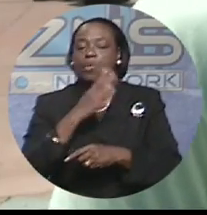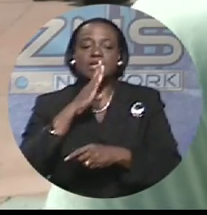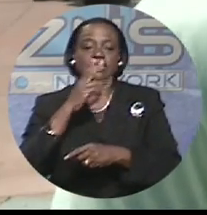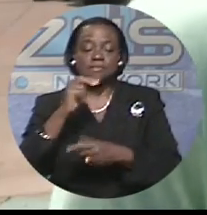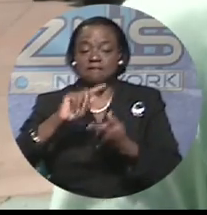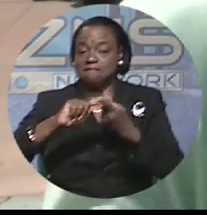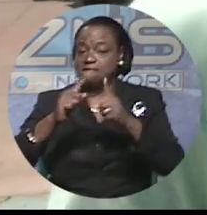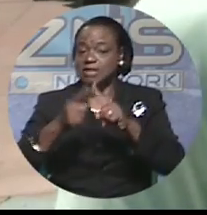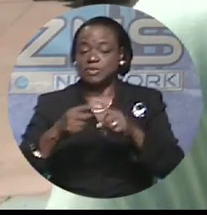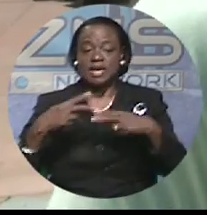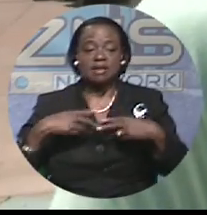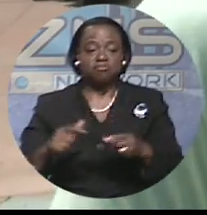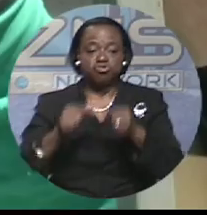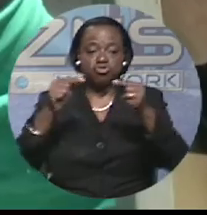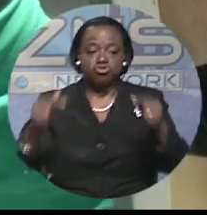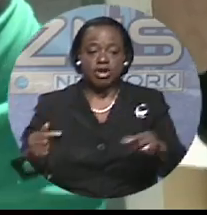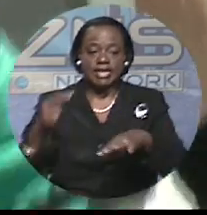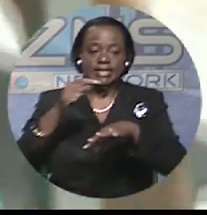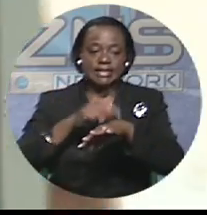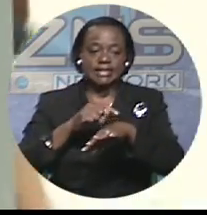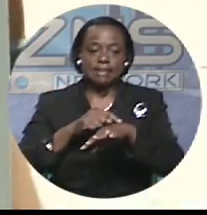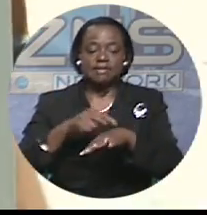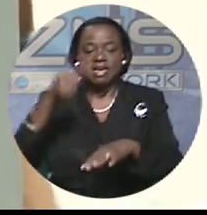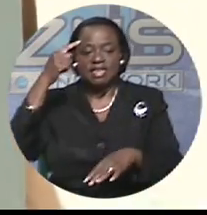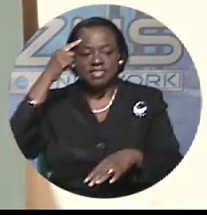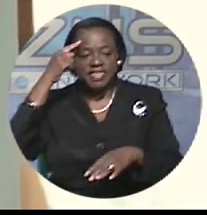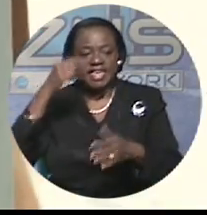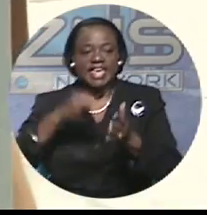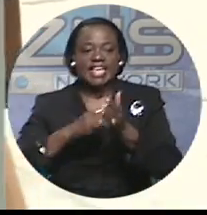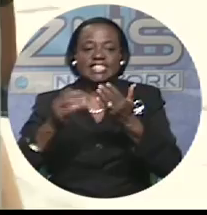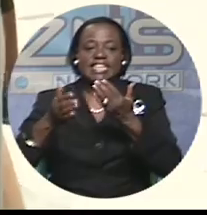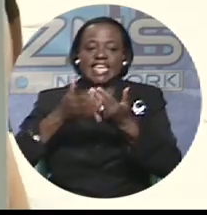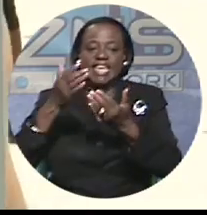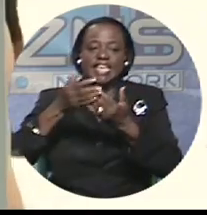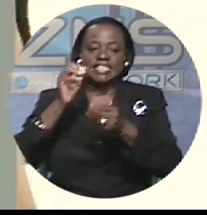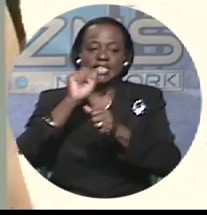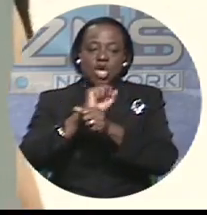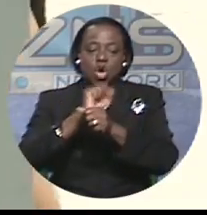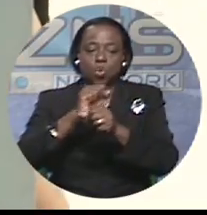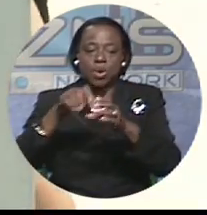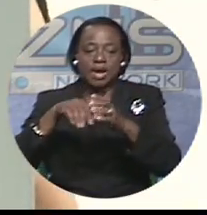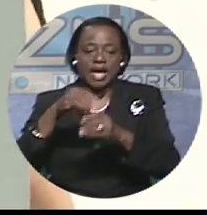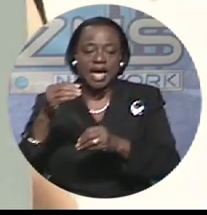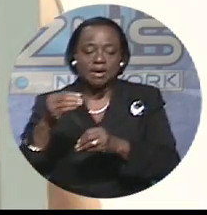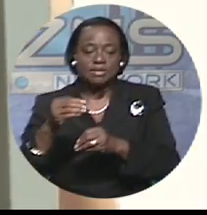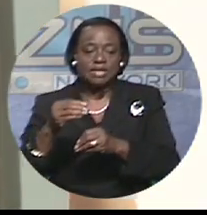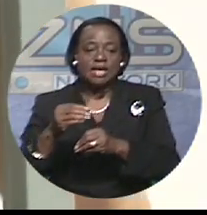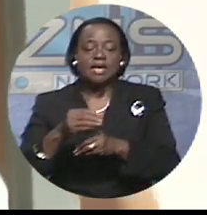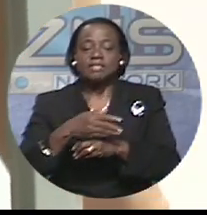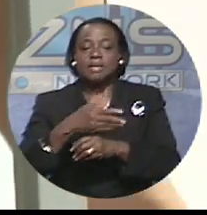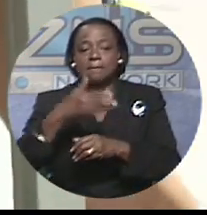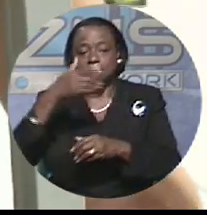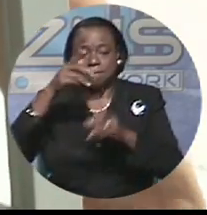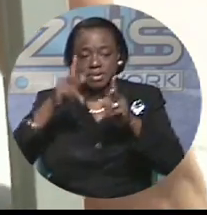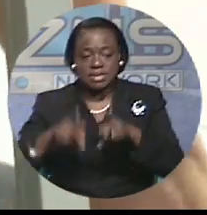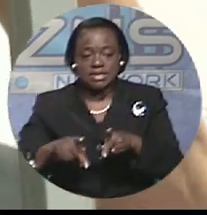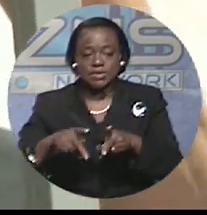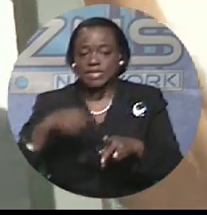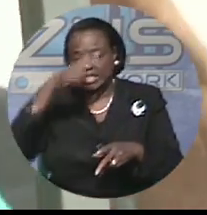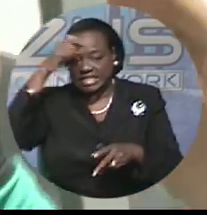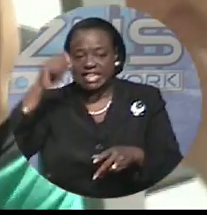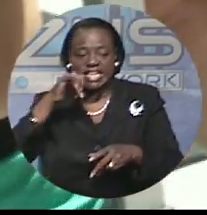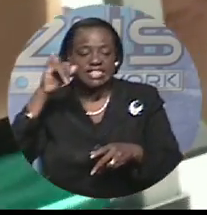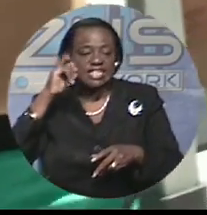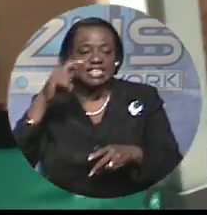have a great time and we put on this amazing event. And if you think it's an easy workout, well, those who braved the burning sun yesterday had this to